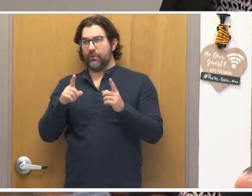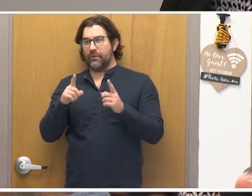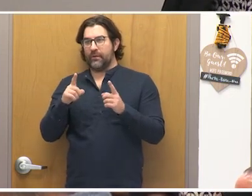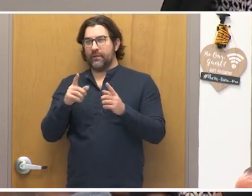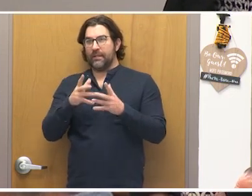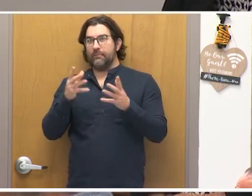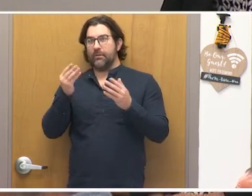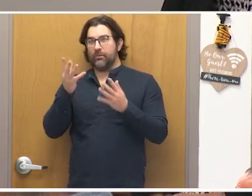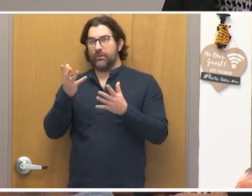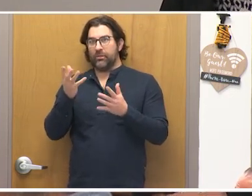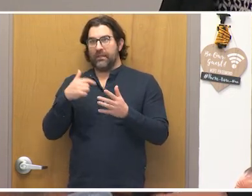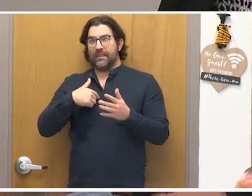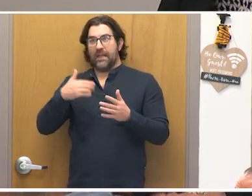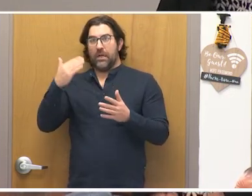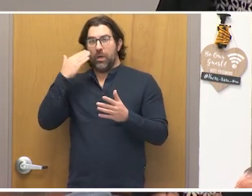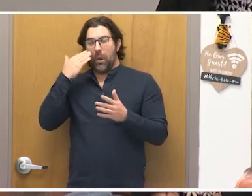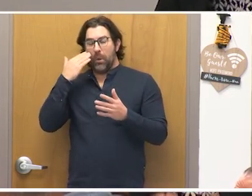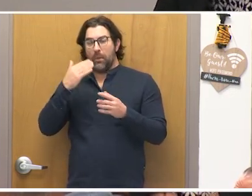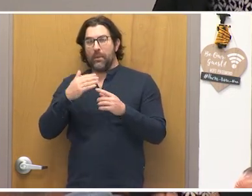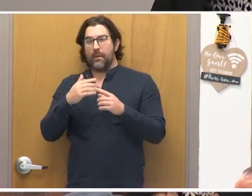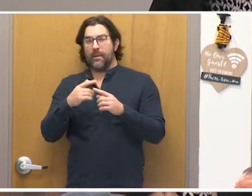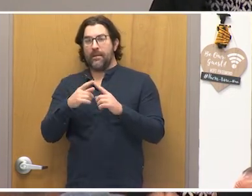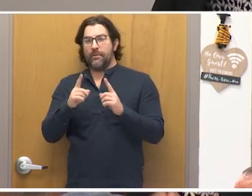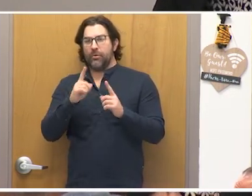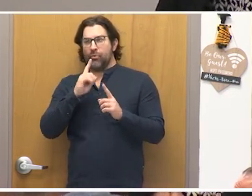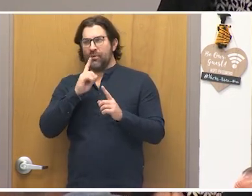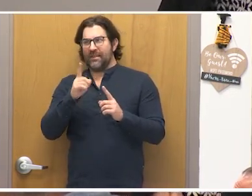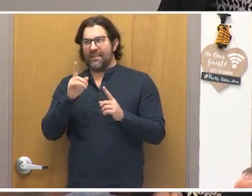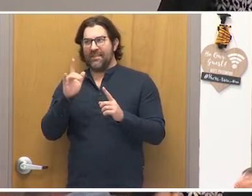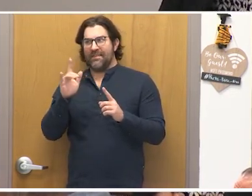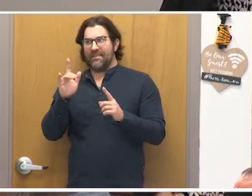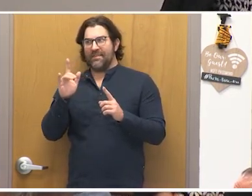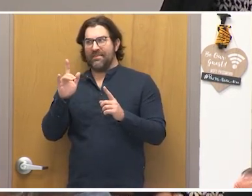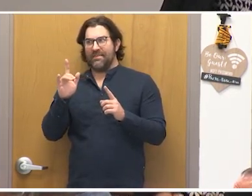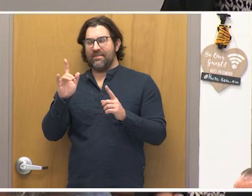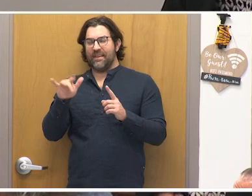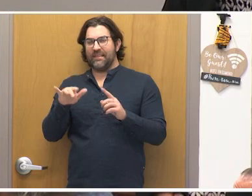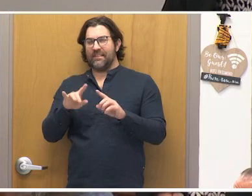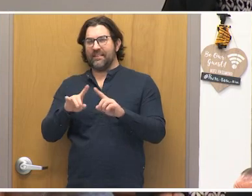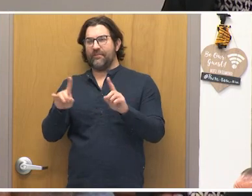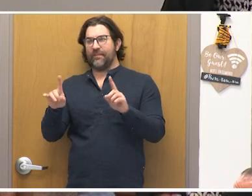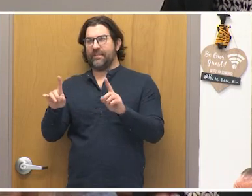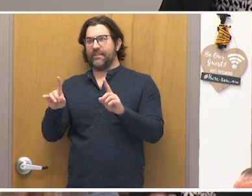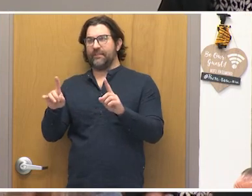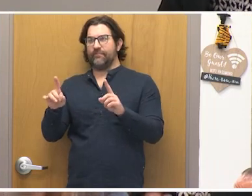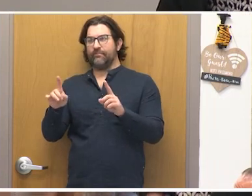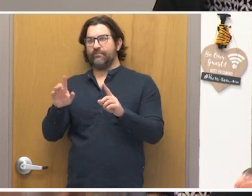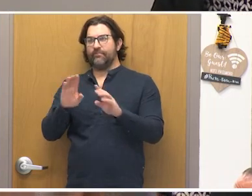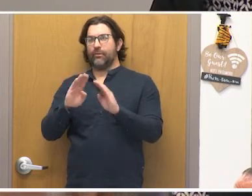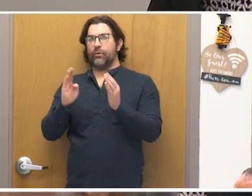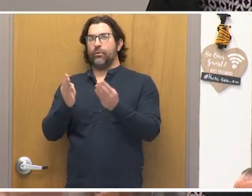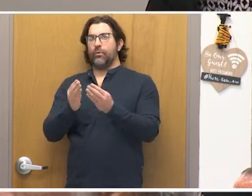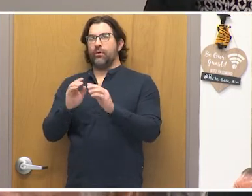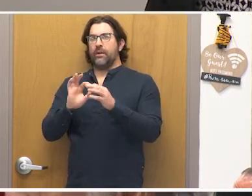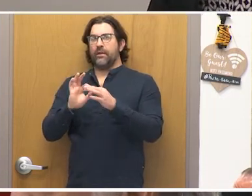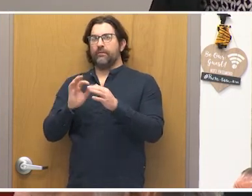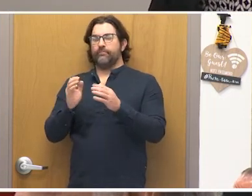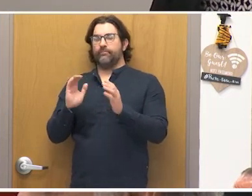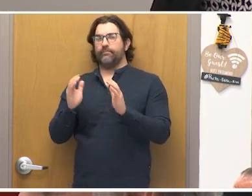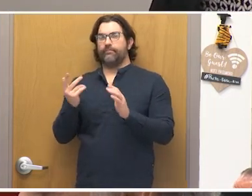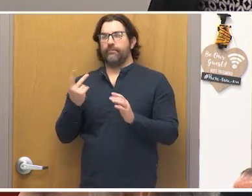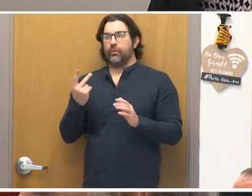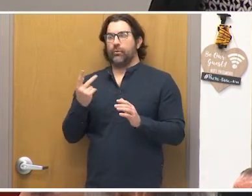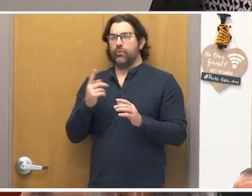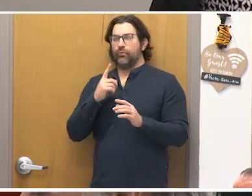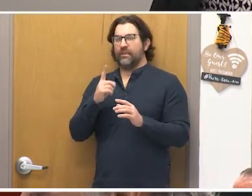much information as I know, but really that stands with a different bureau than the two of us. So it's